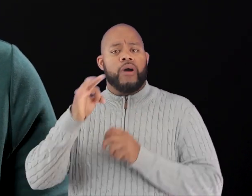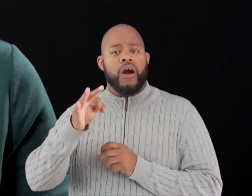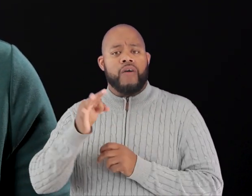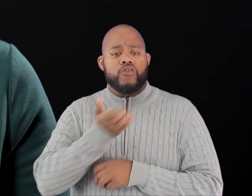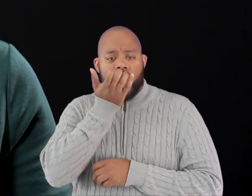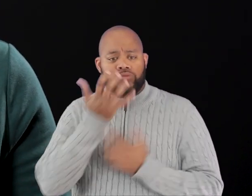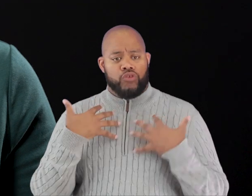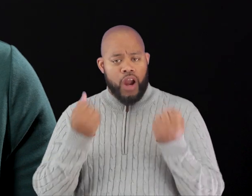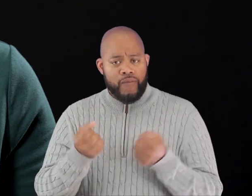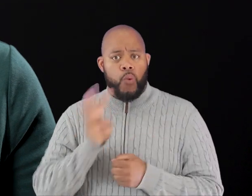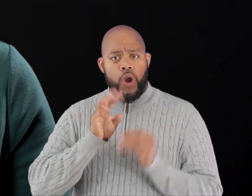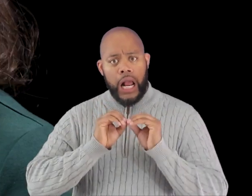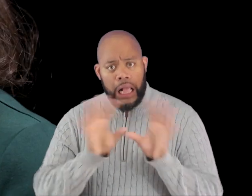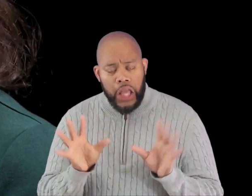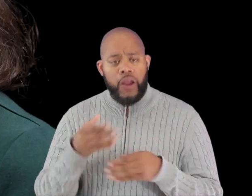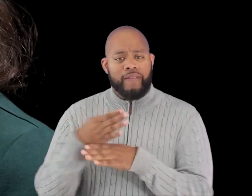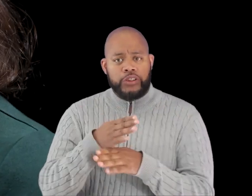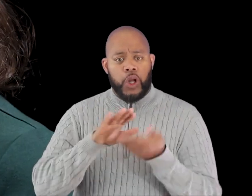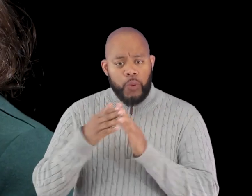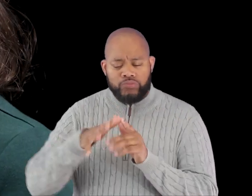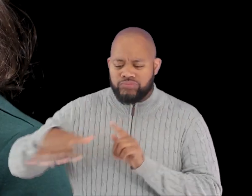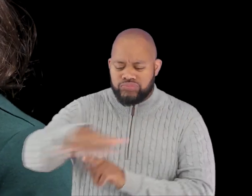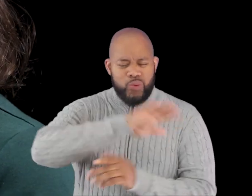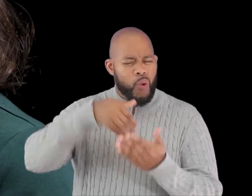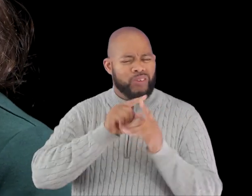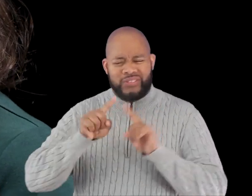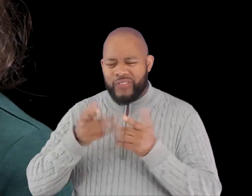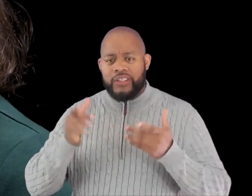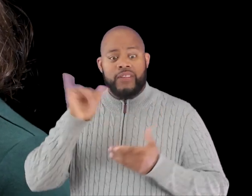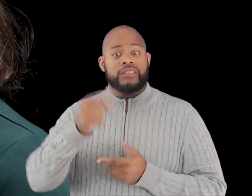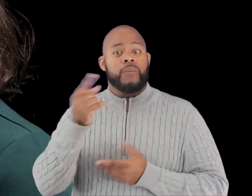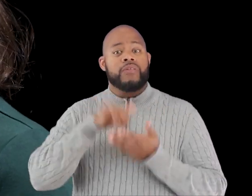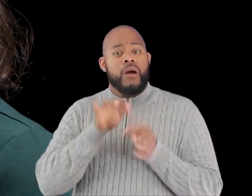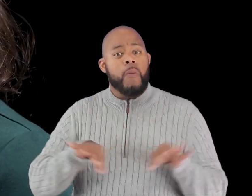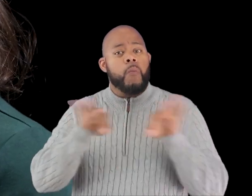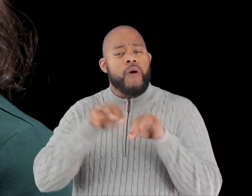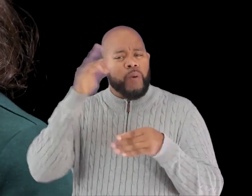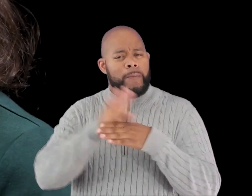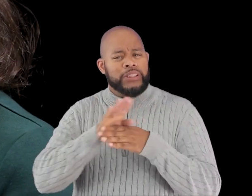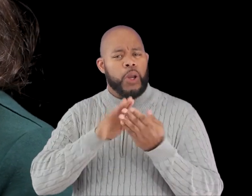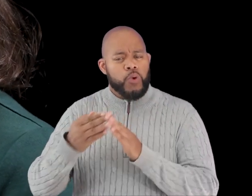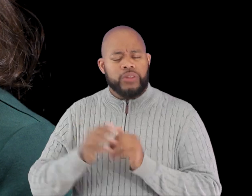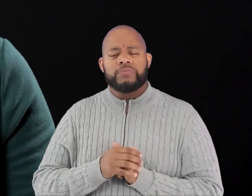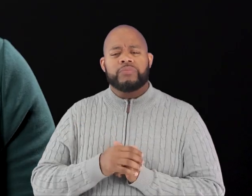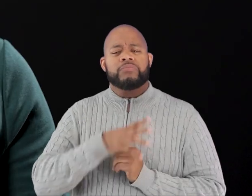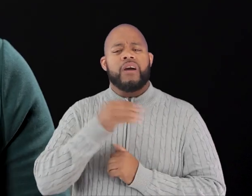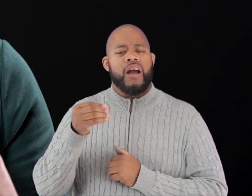terms of seagrass recovery, water clarity, fish communities, all those sorts of things. And so this was something that was important to the business